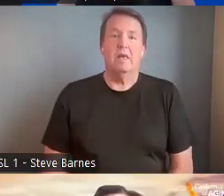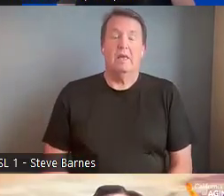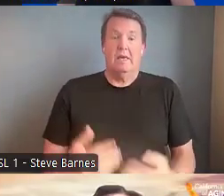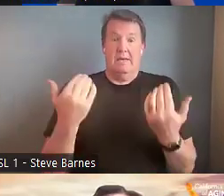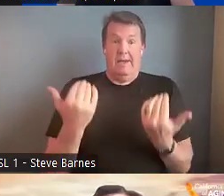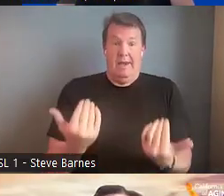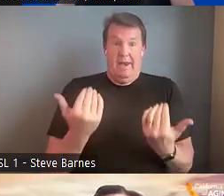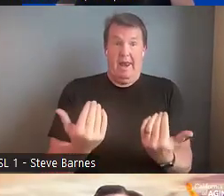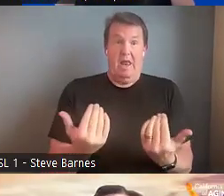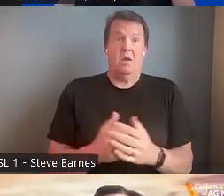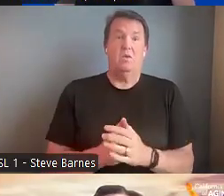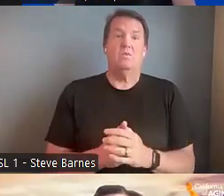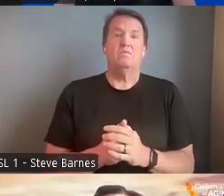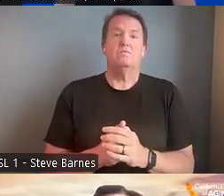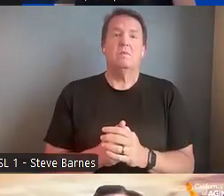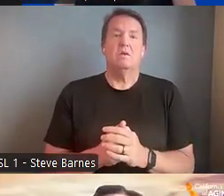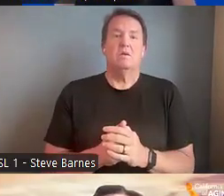point, I